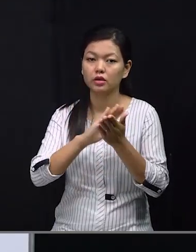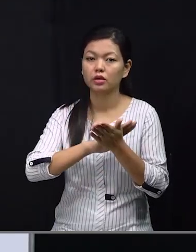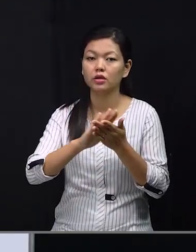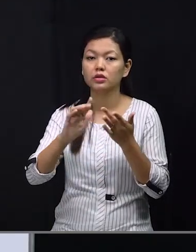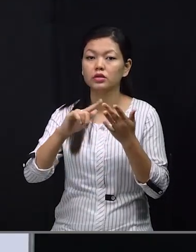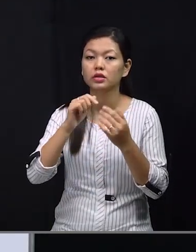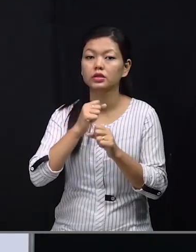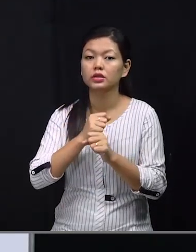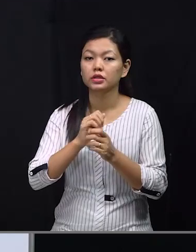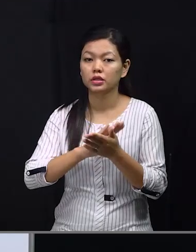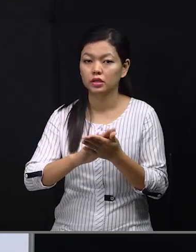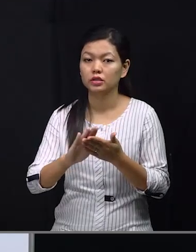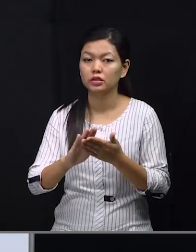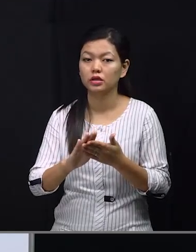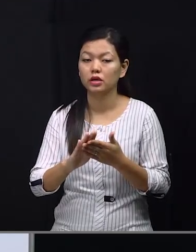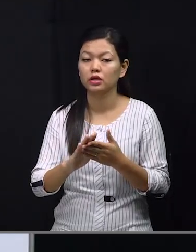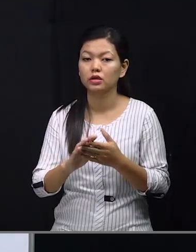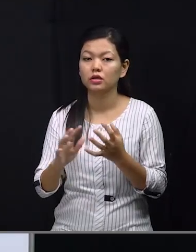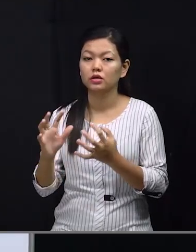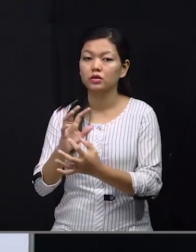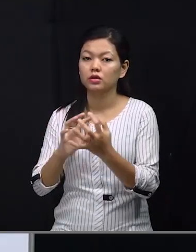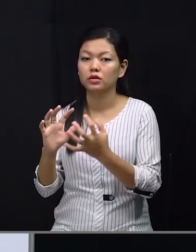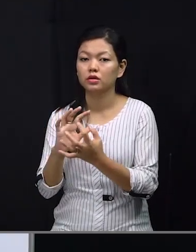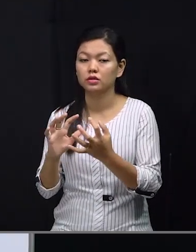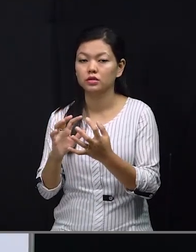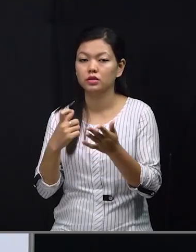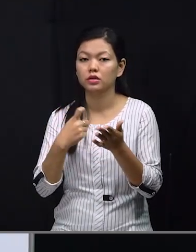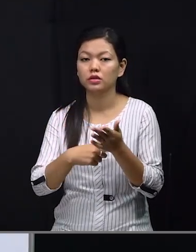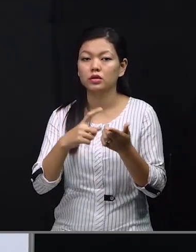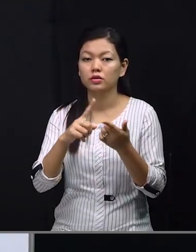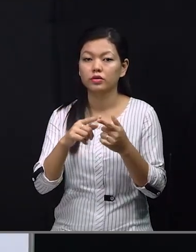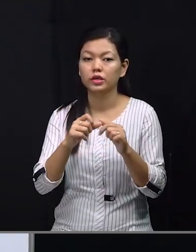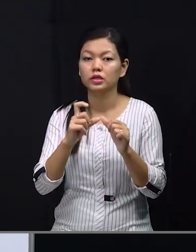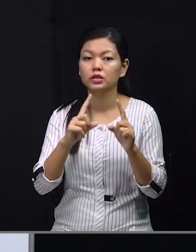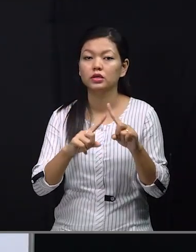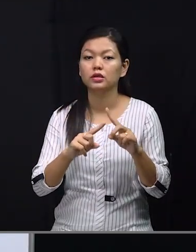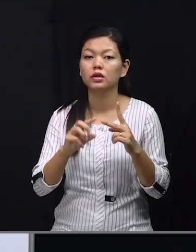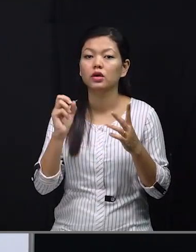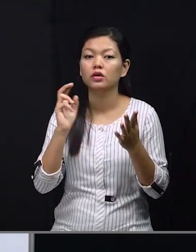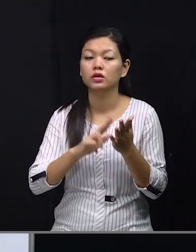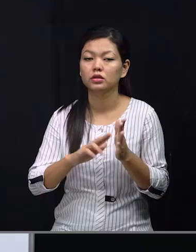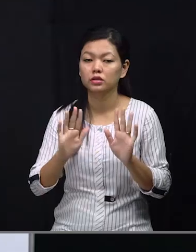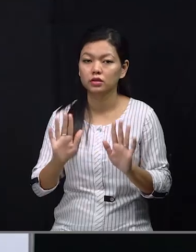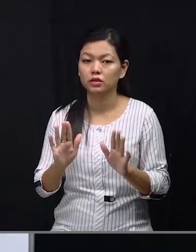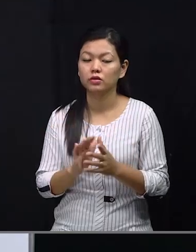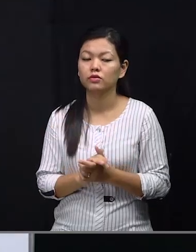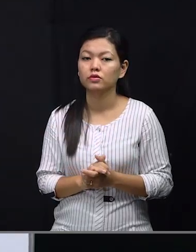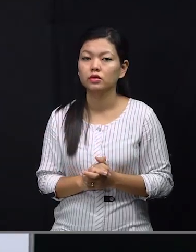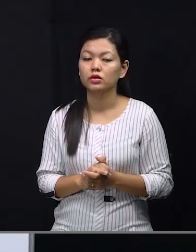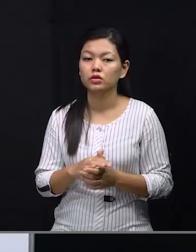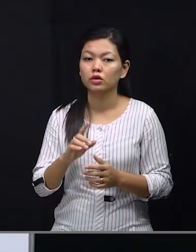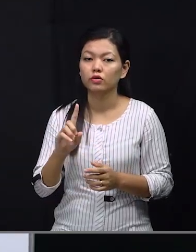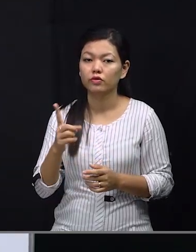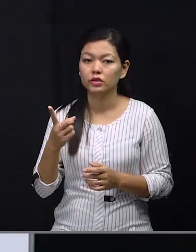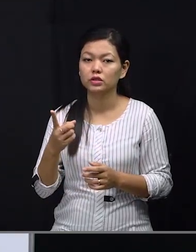para isomers that are formed in this reaction can be easily separated because of difference in their melting points.